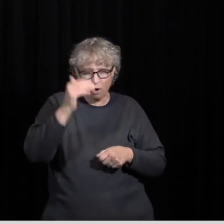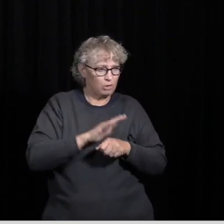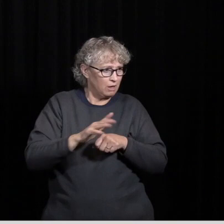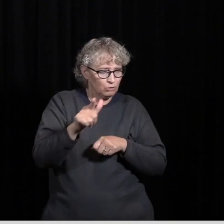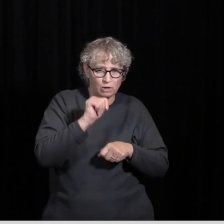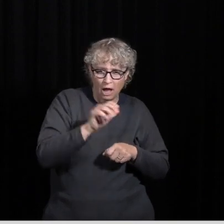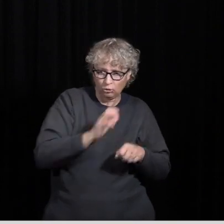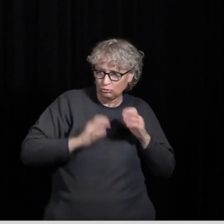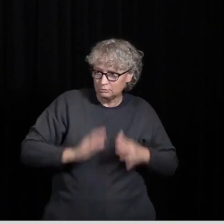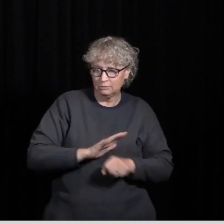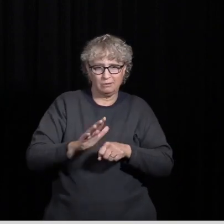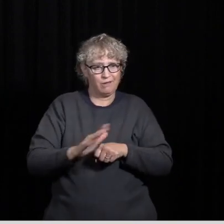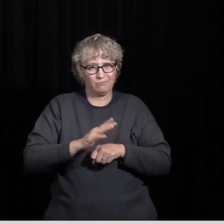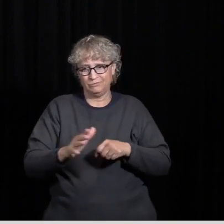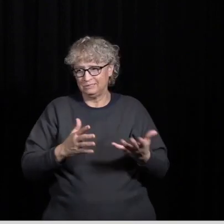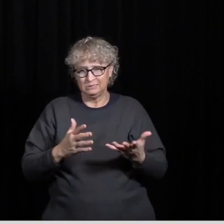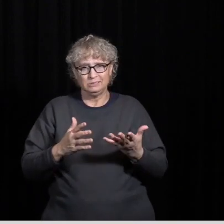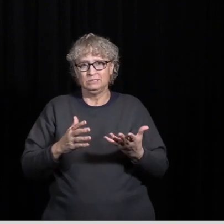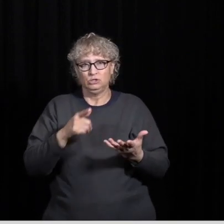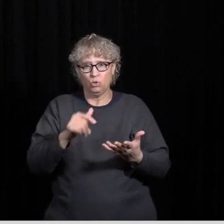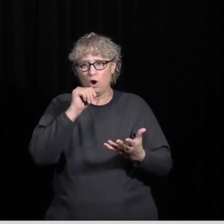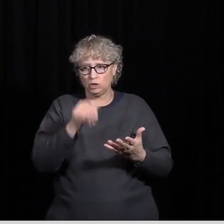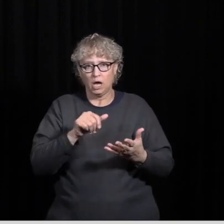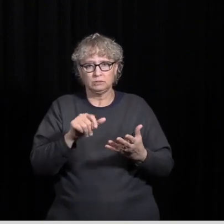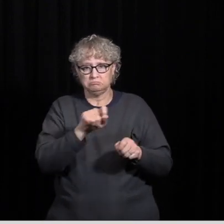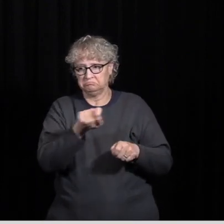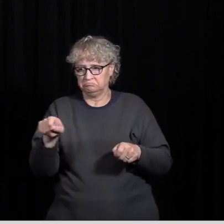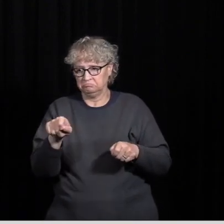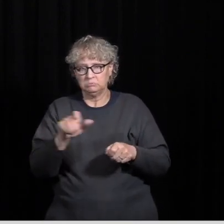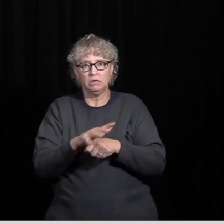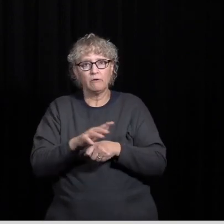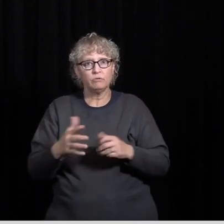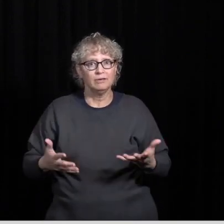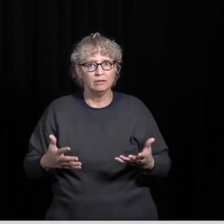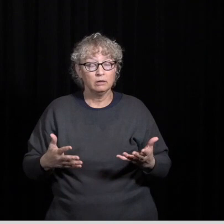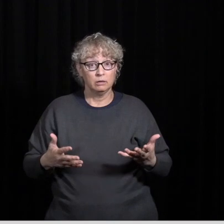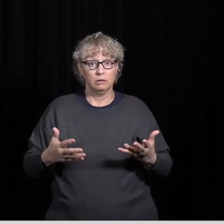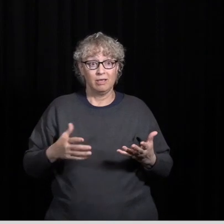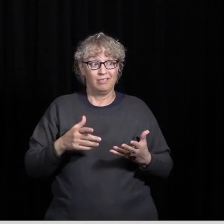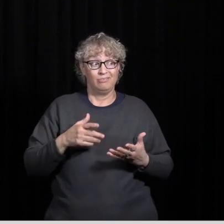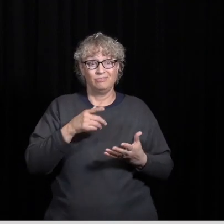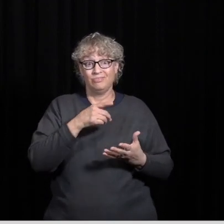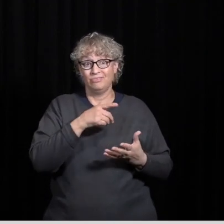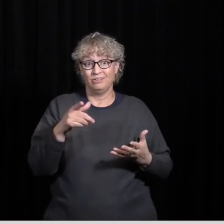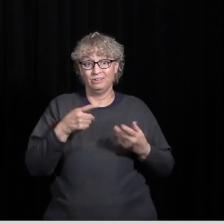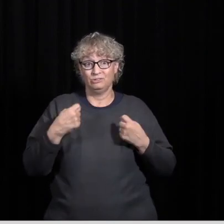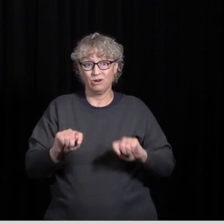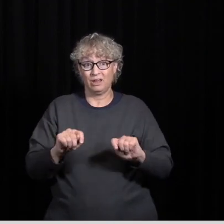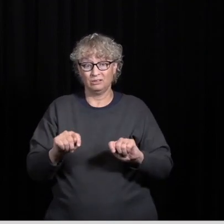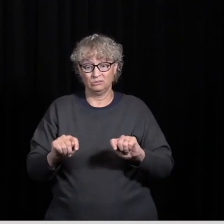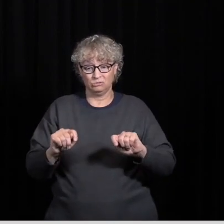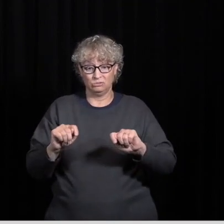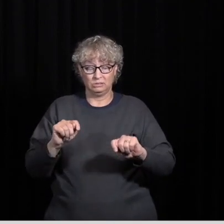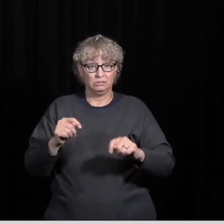righteous enough, you're not just fill in the blank enough to be used by God. Do you know what they're doing? They're trying to destroy the foundations of the